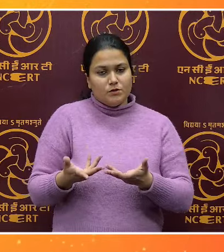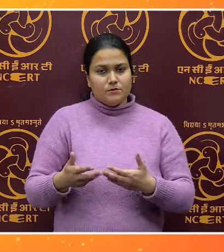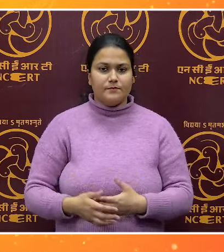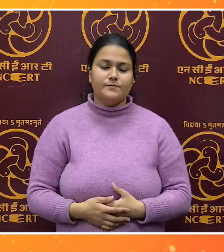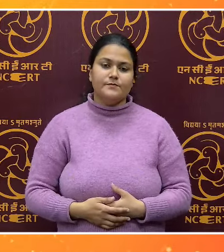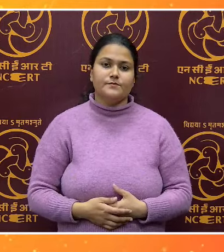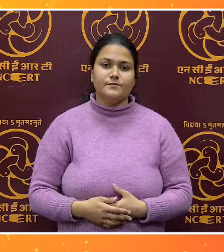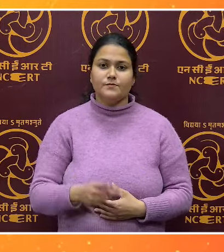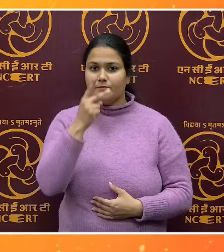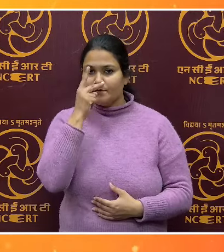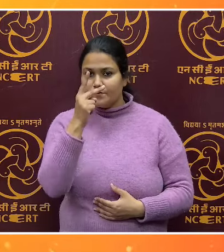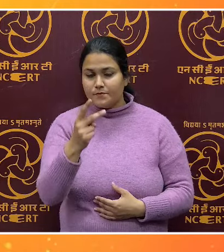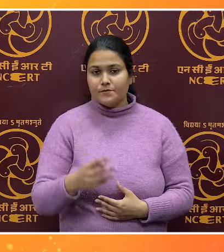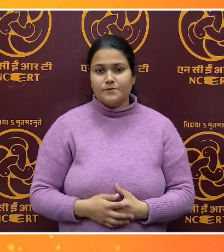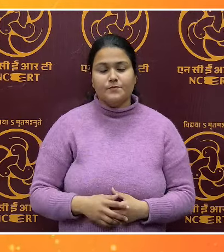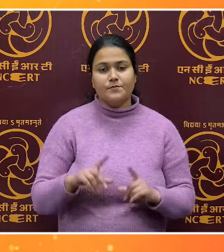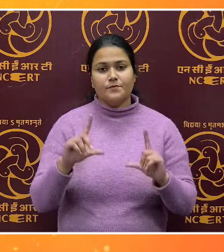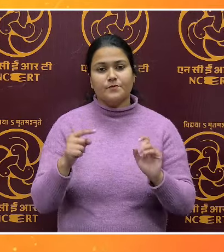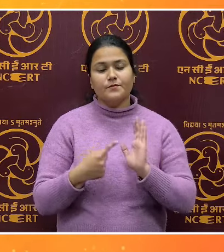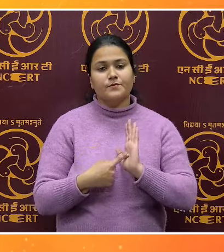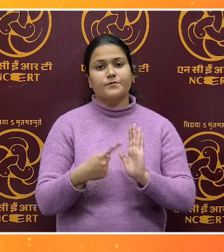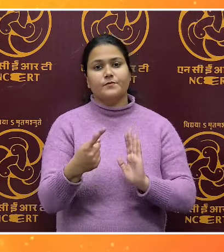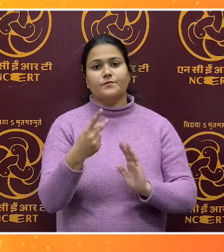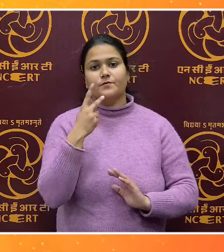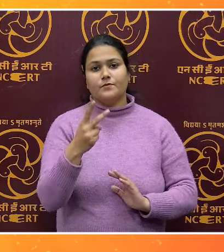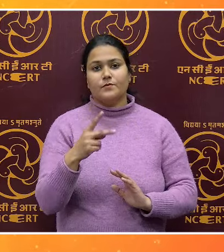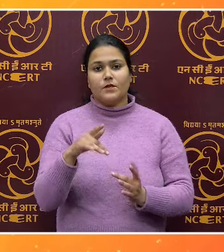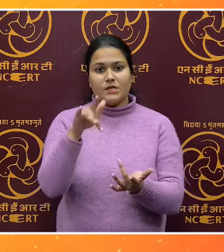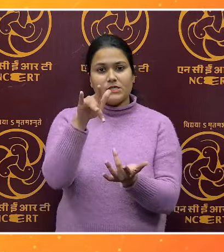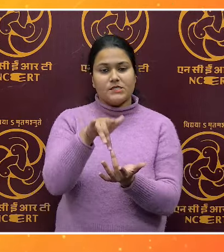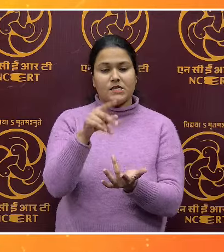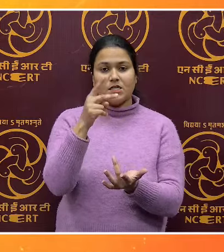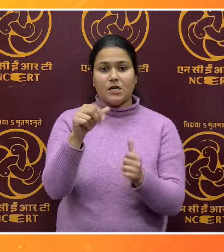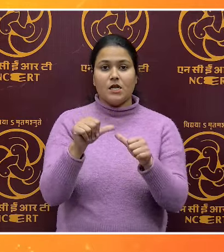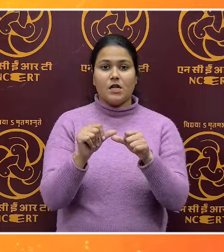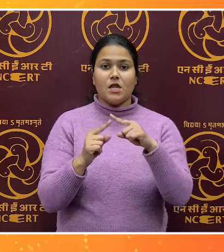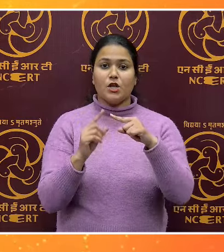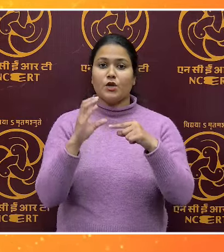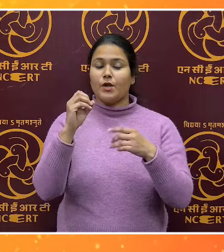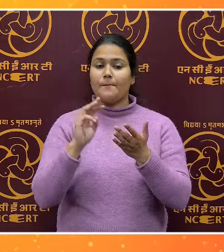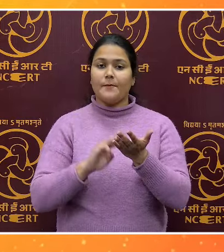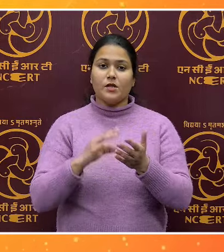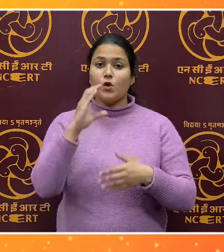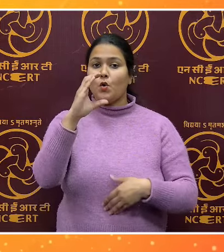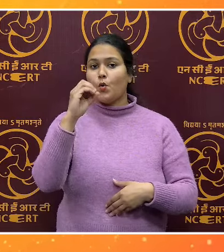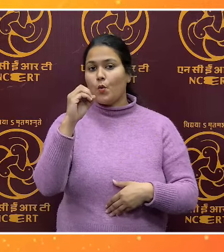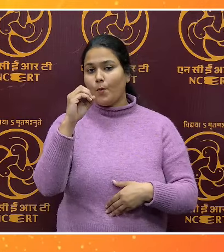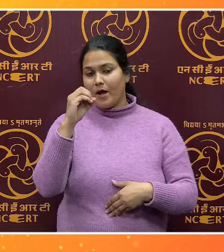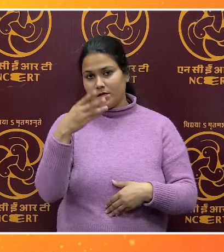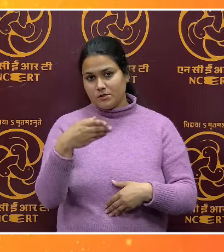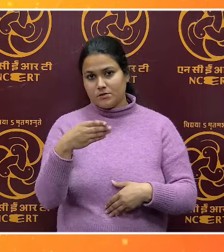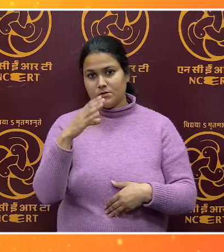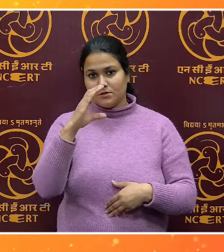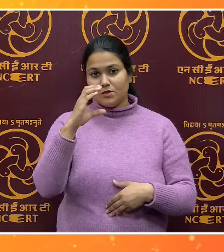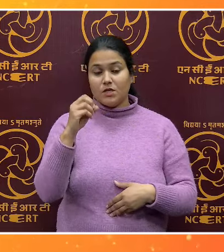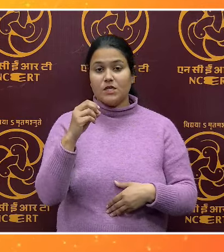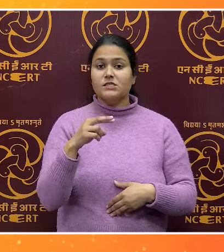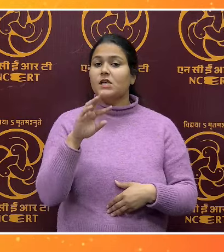we can look here. Here one is the central atom, that is cobalt, having atomic number